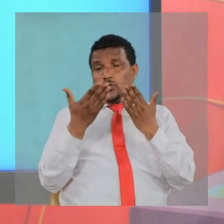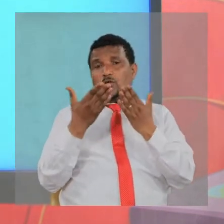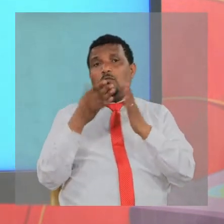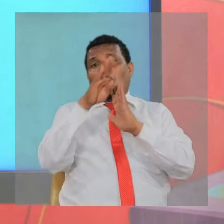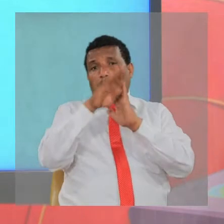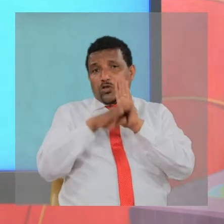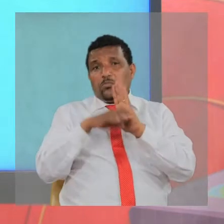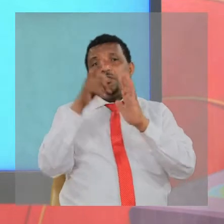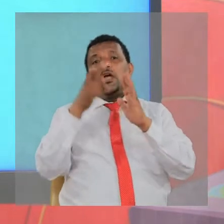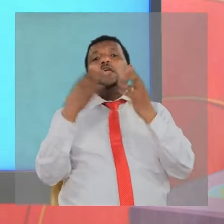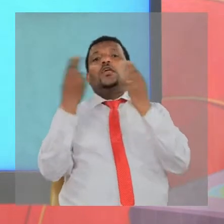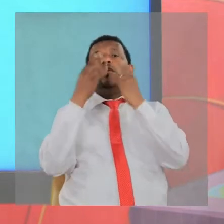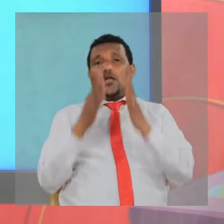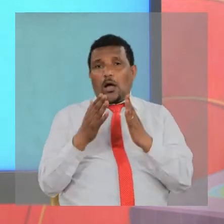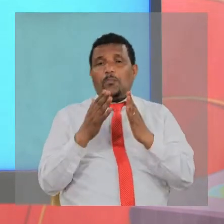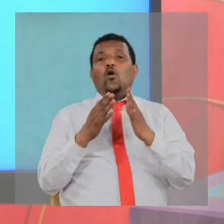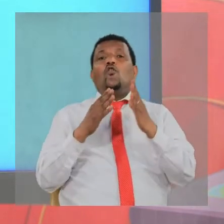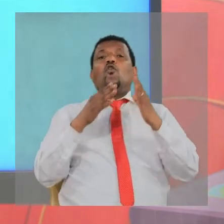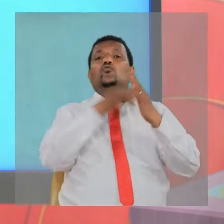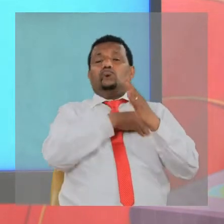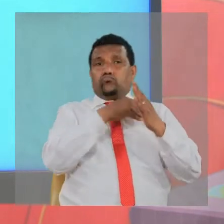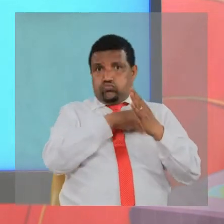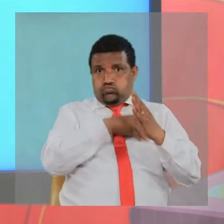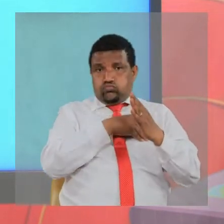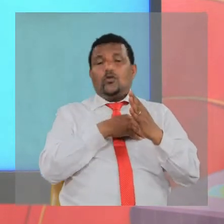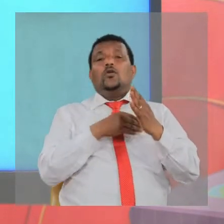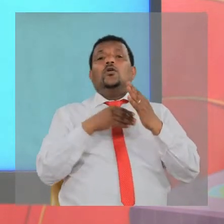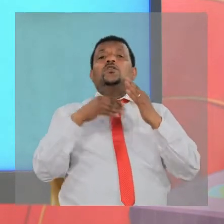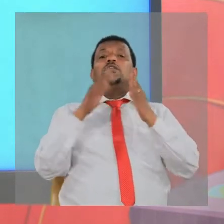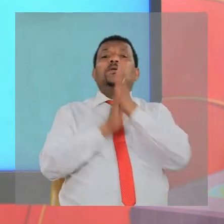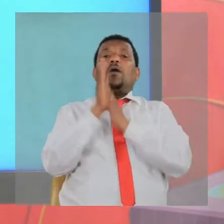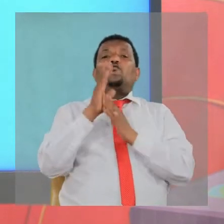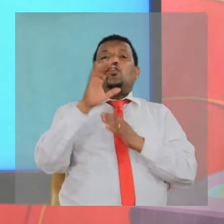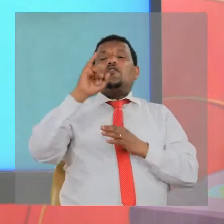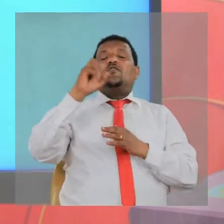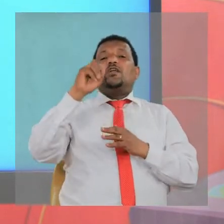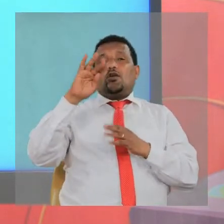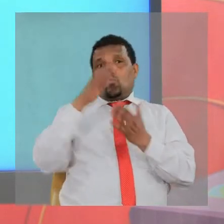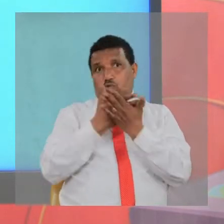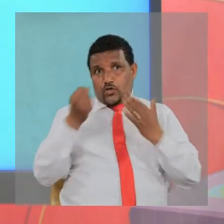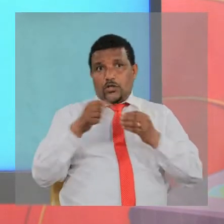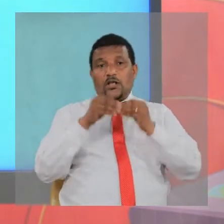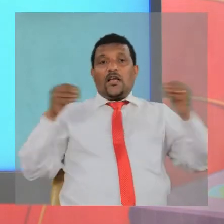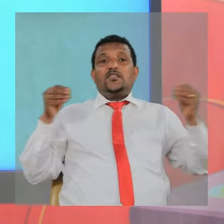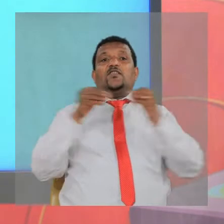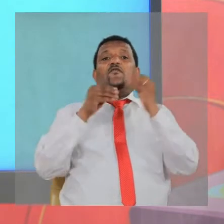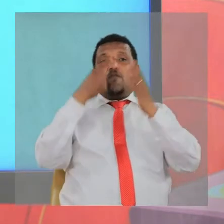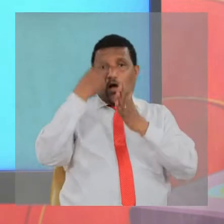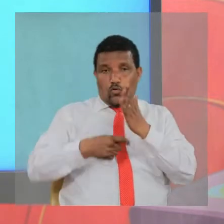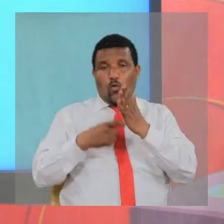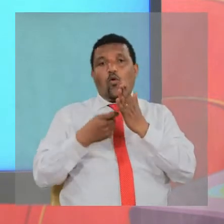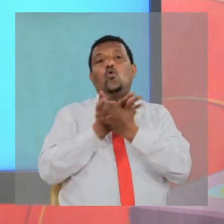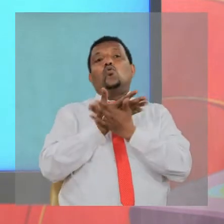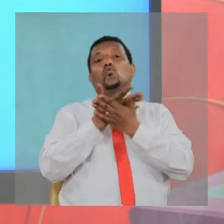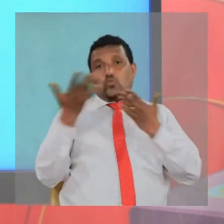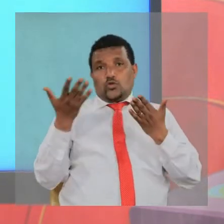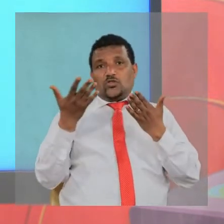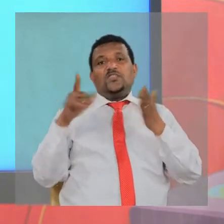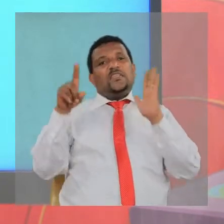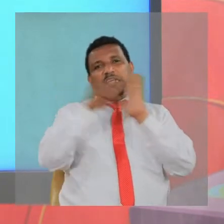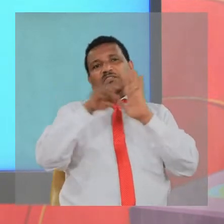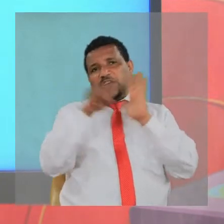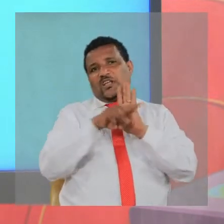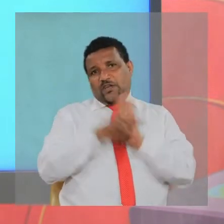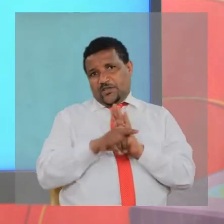between income of a consumer and the demand for inferior goods, then the income elasticity of demand value for inferior goods is always